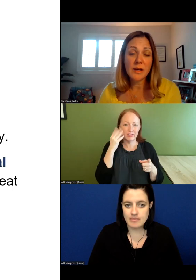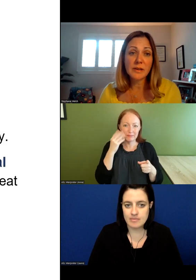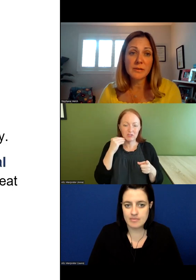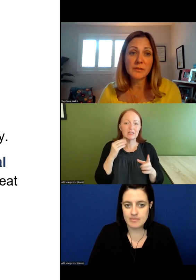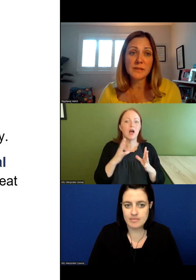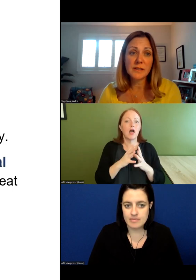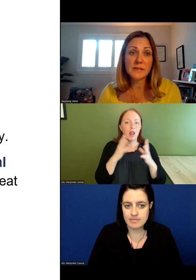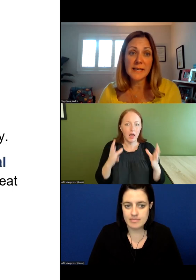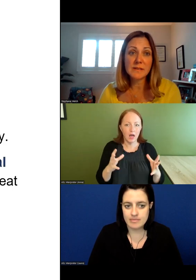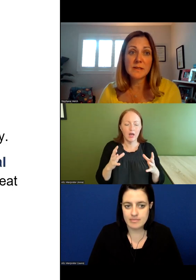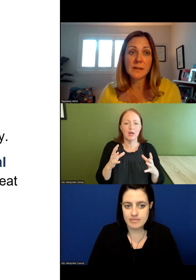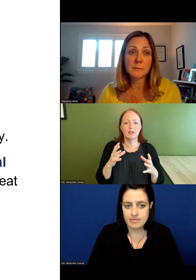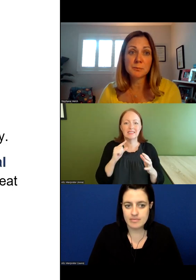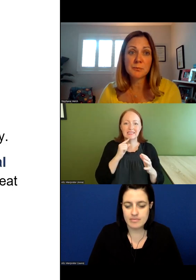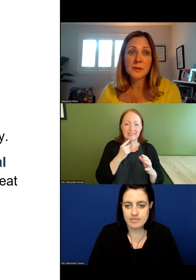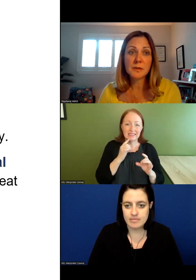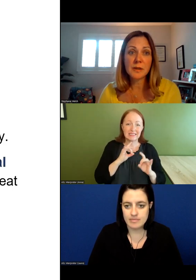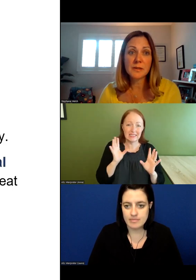a lot of intense